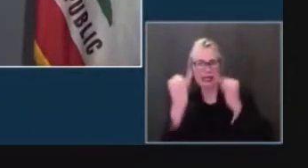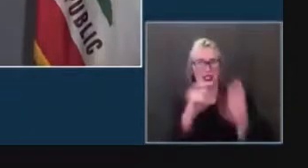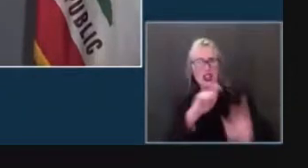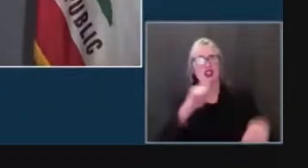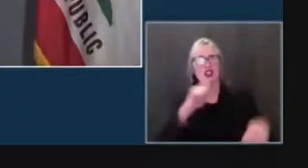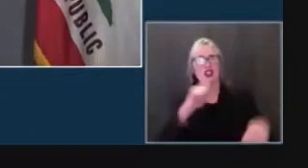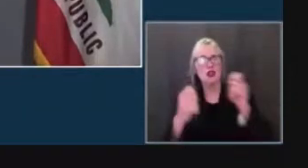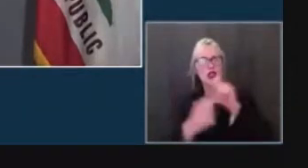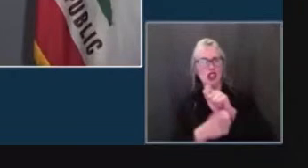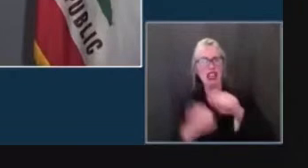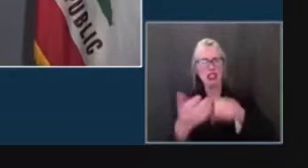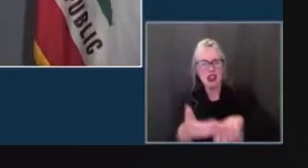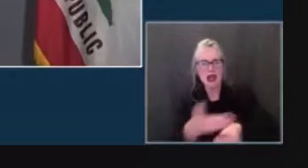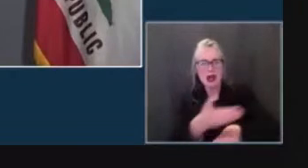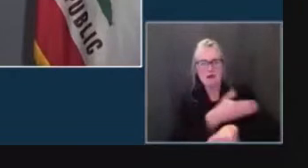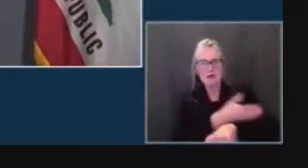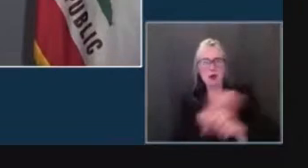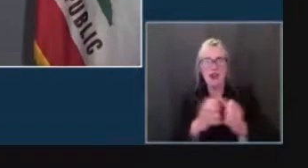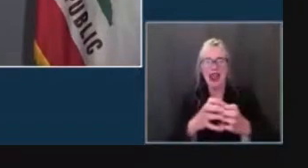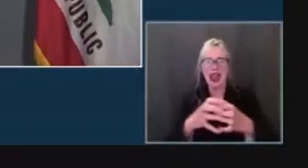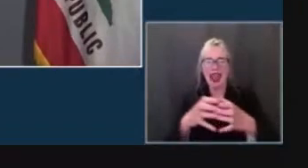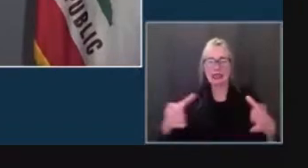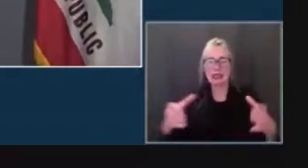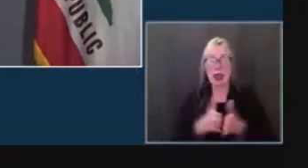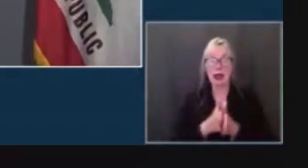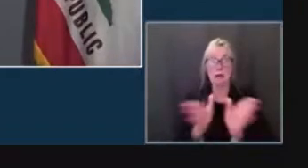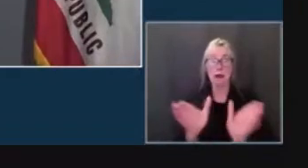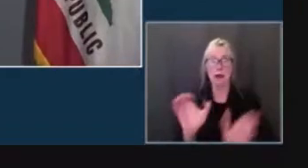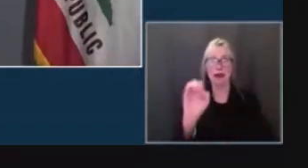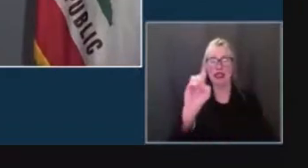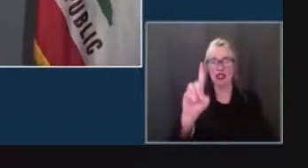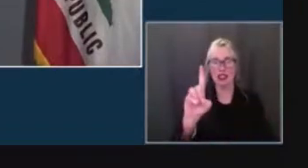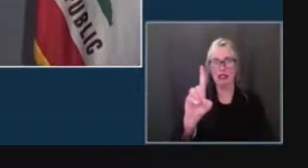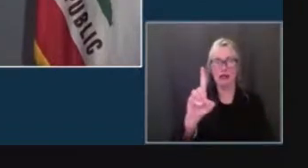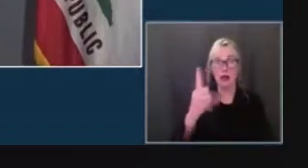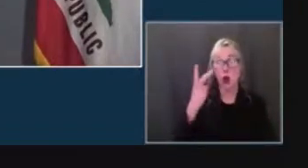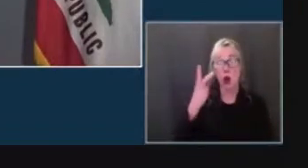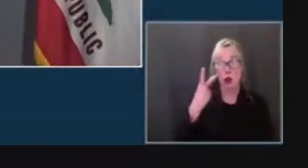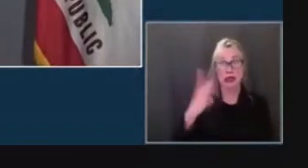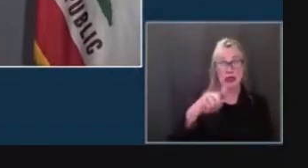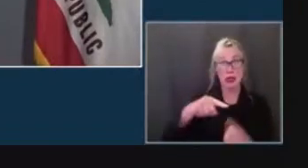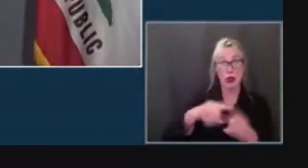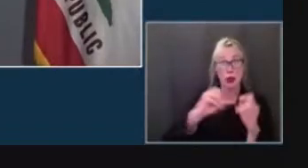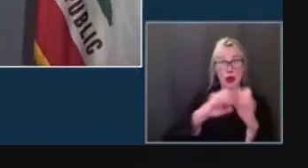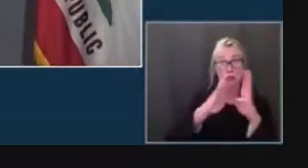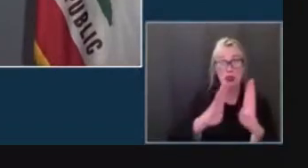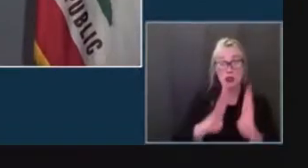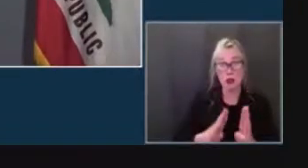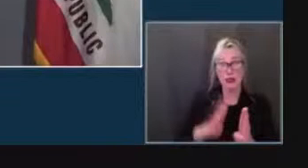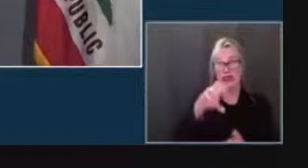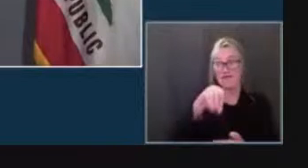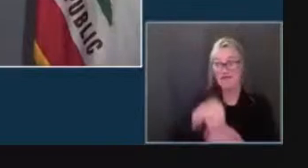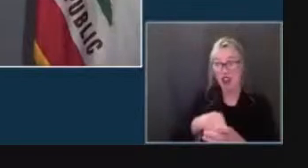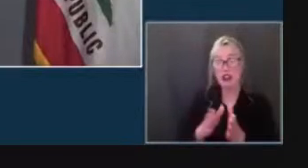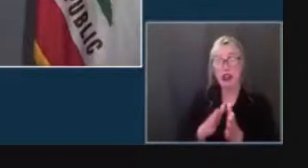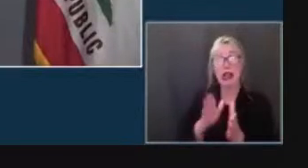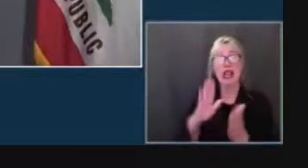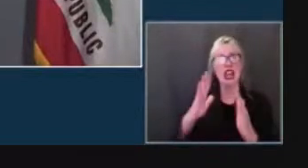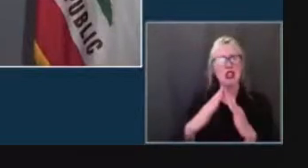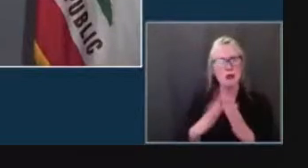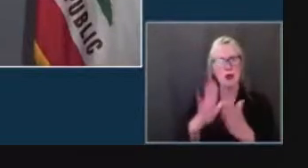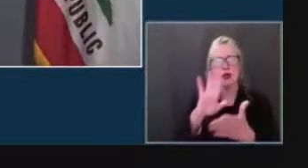Research shows that students who are enrolled in and participate in community schools have positive academic and non-academic